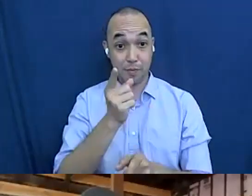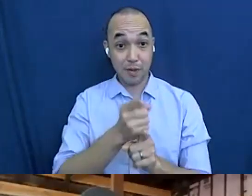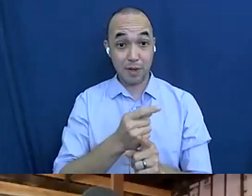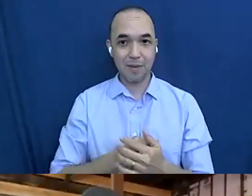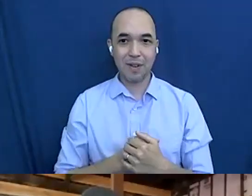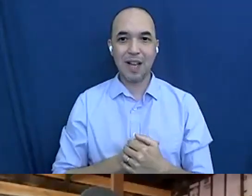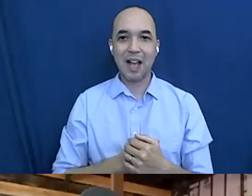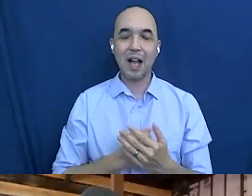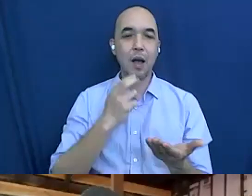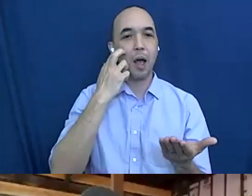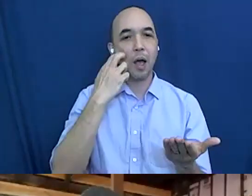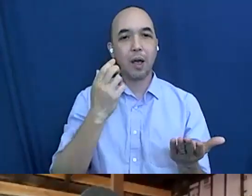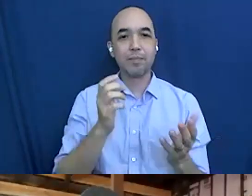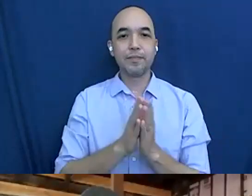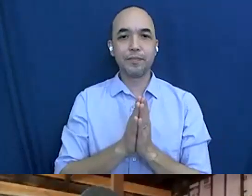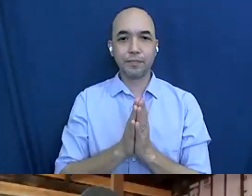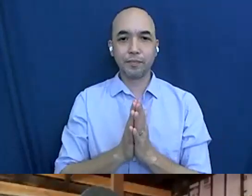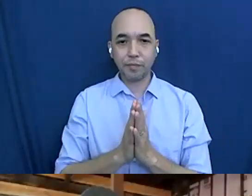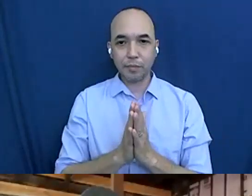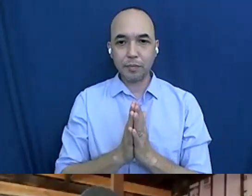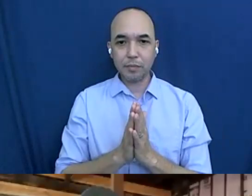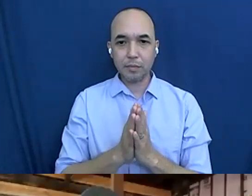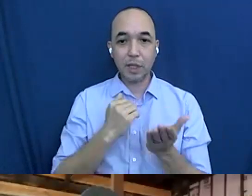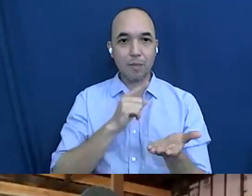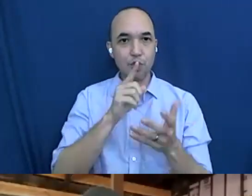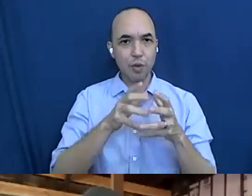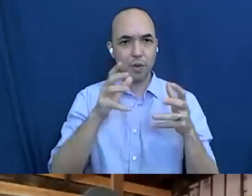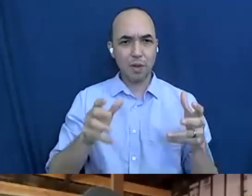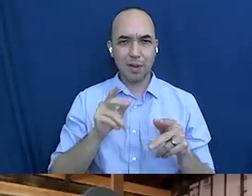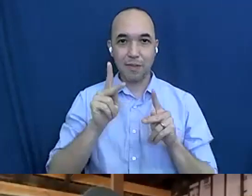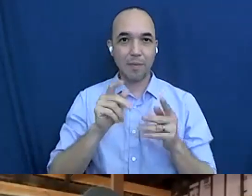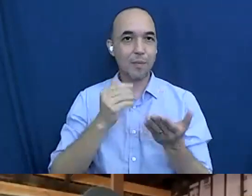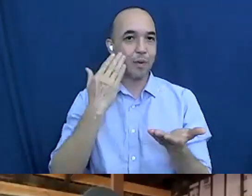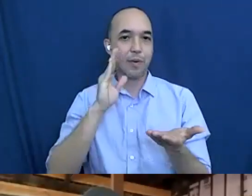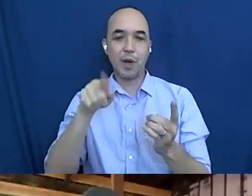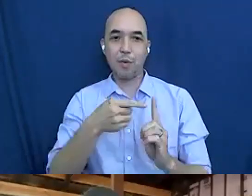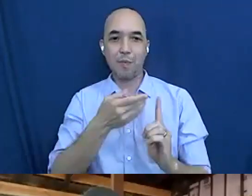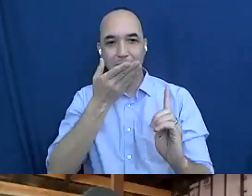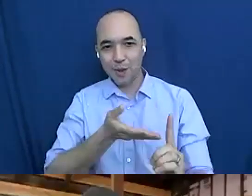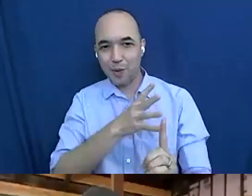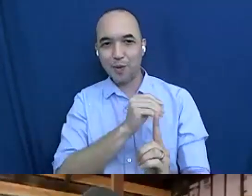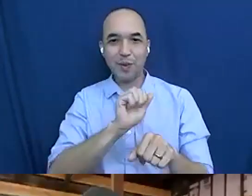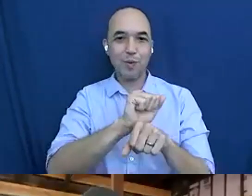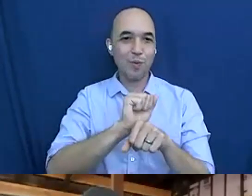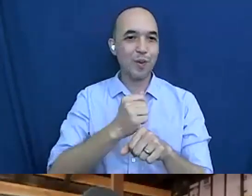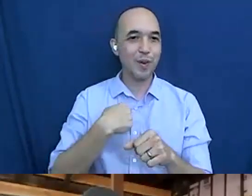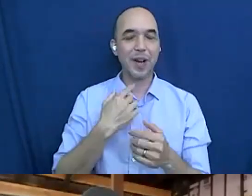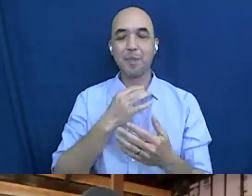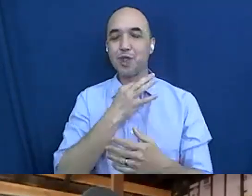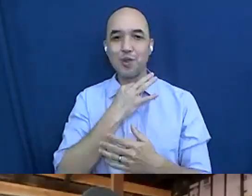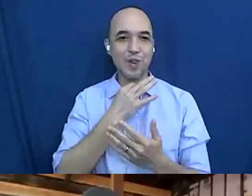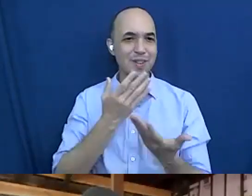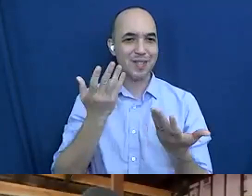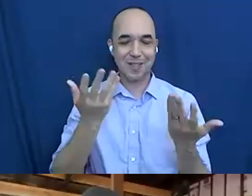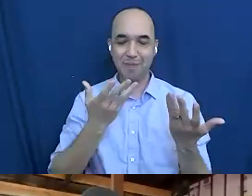Rodney, I don't know. I'm sure there are a lot of people who are unfamiliar with you and your work. So I'm so excited to do a deep dive into you. Can you tell just